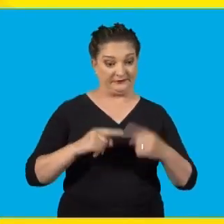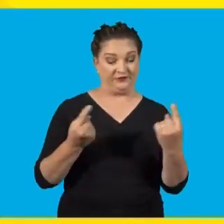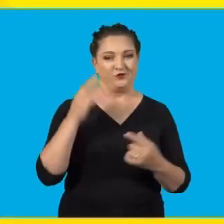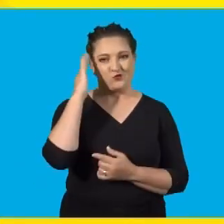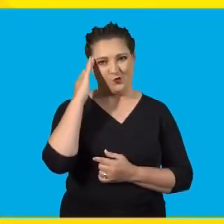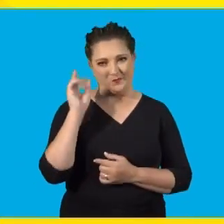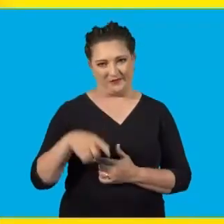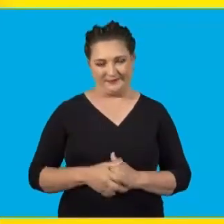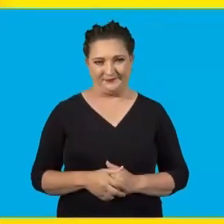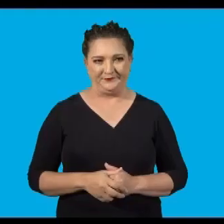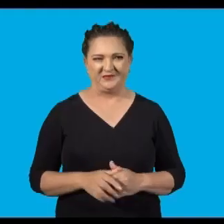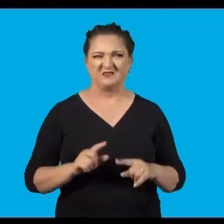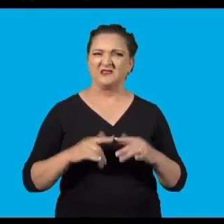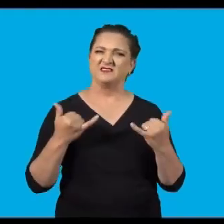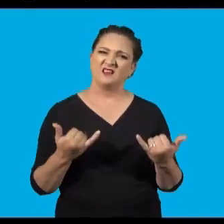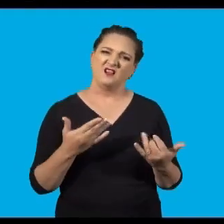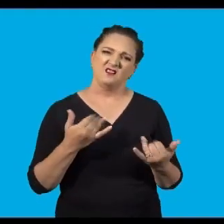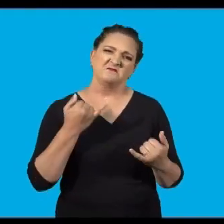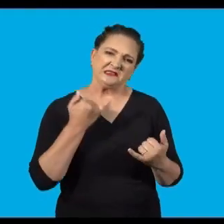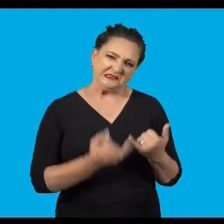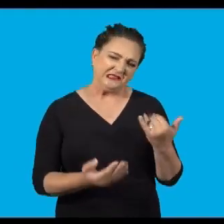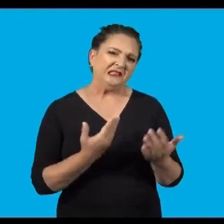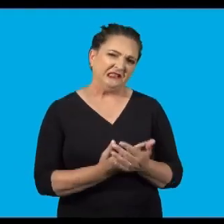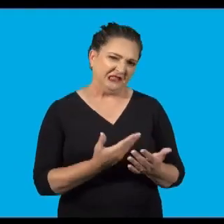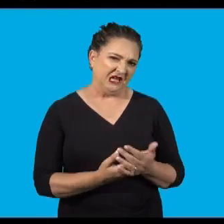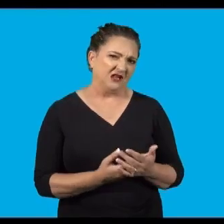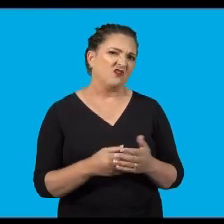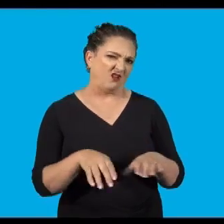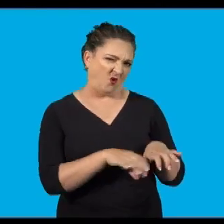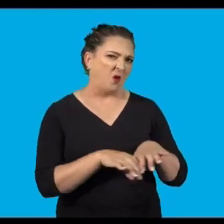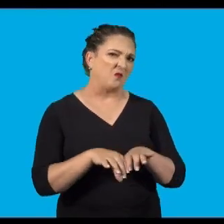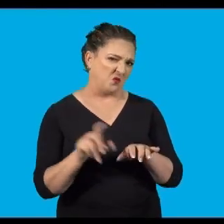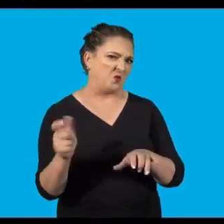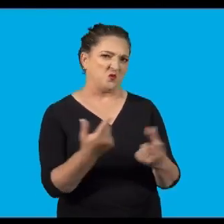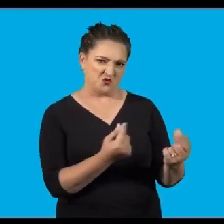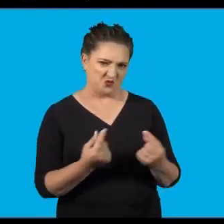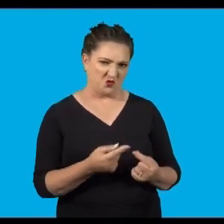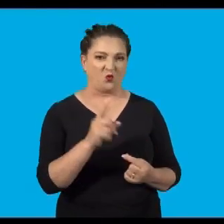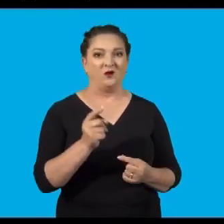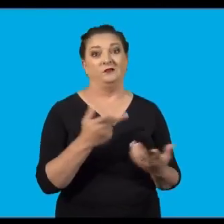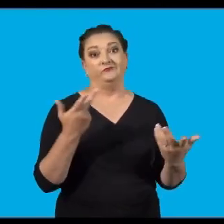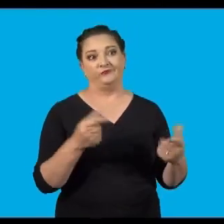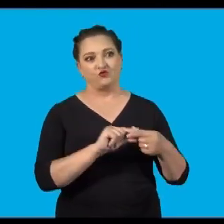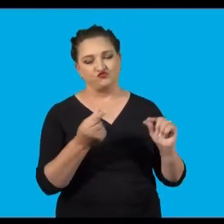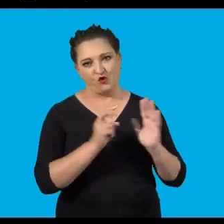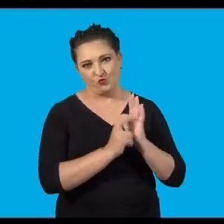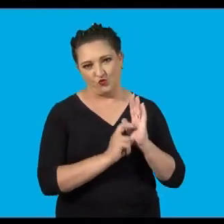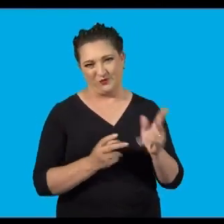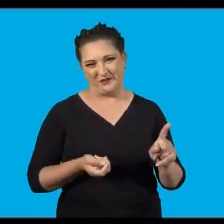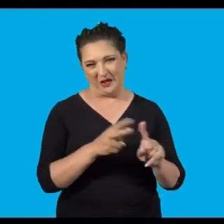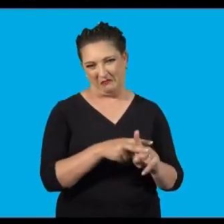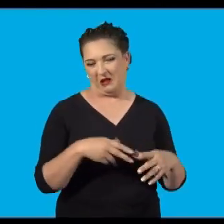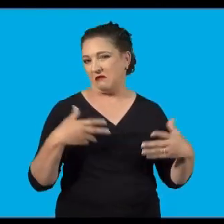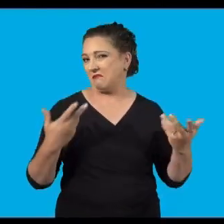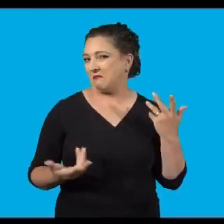know the difference. Now, what are the common critical errors we encounter? Learners find it difficult to apply grammar rules to questions.